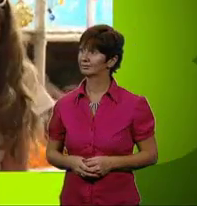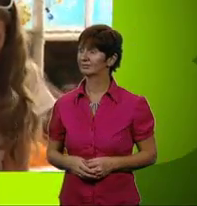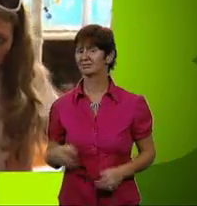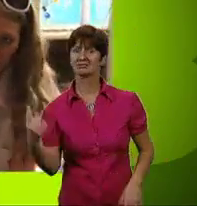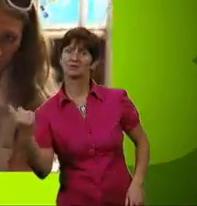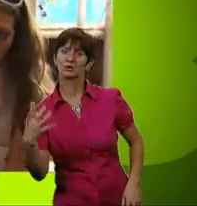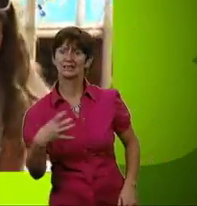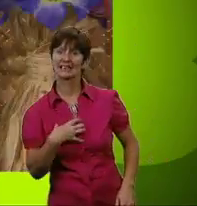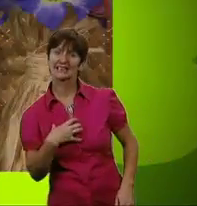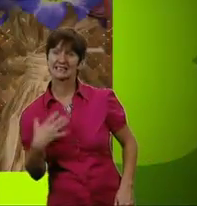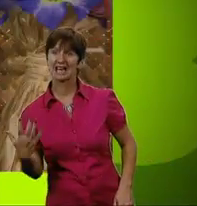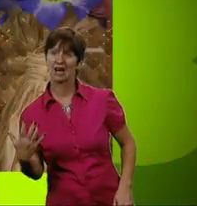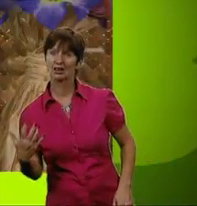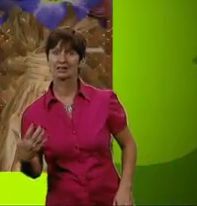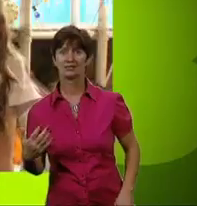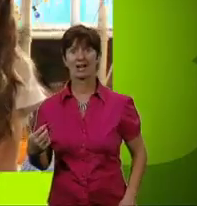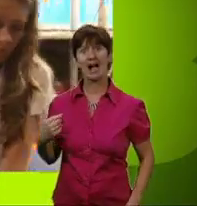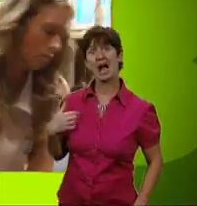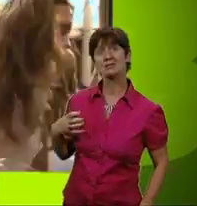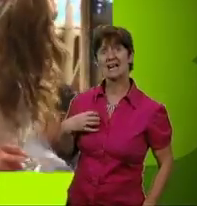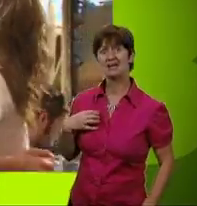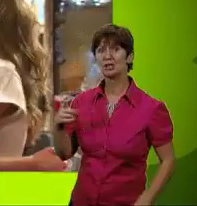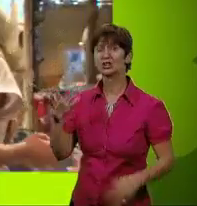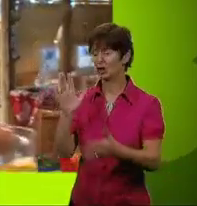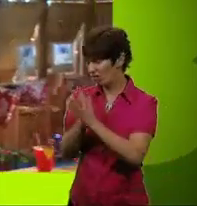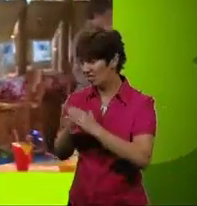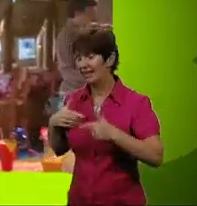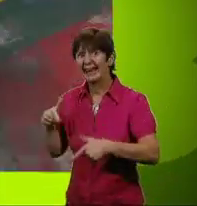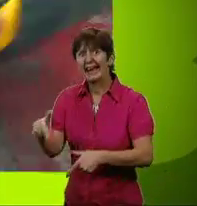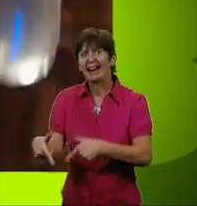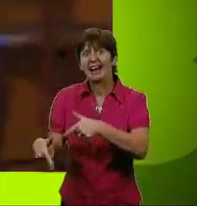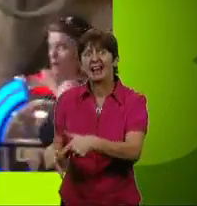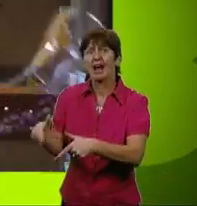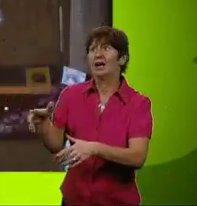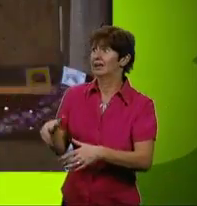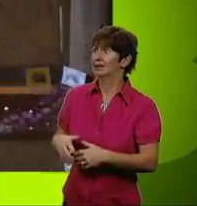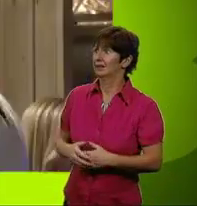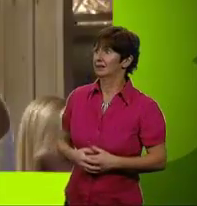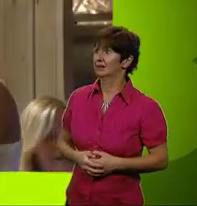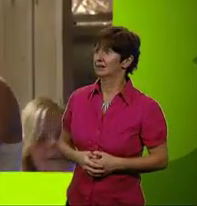Who's scared now, mirror girl? I am, because you're wrecking my heels, walking like a dizzy giraffe.